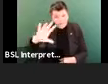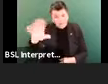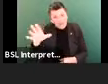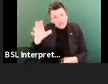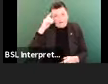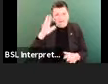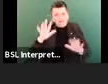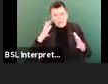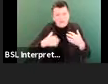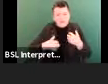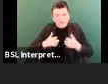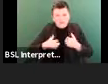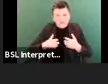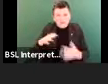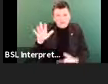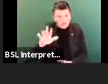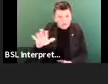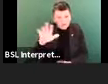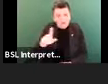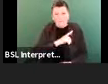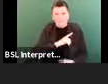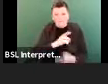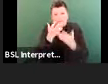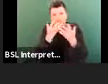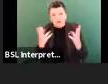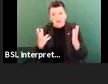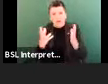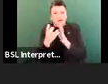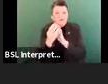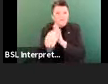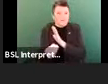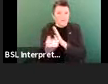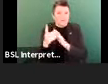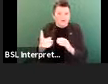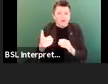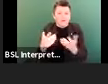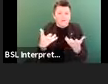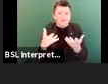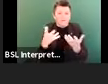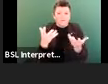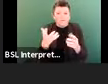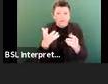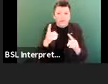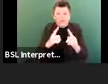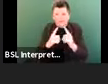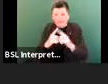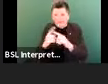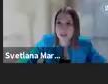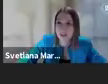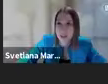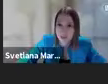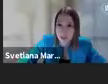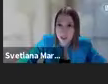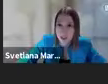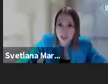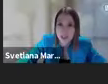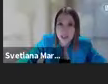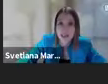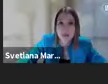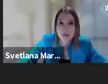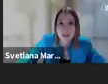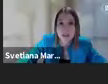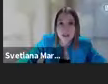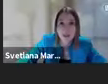case because it shows example of discrepancies in different measures of inequalities. Inequality in mass